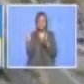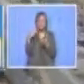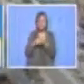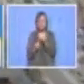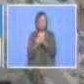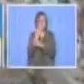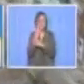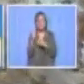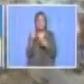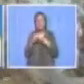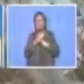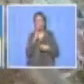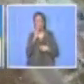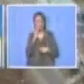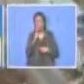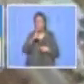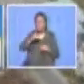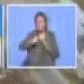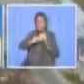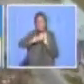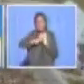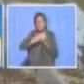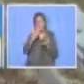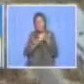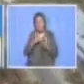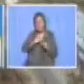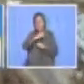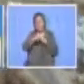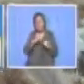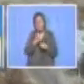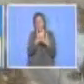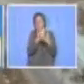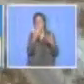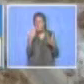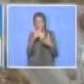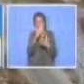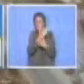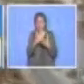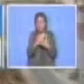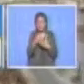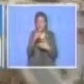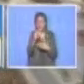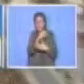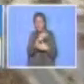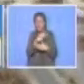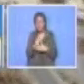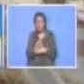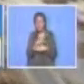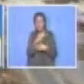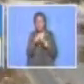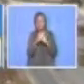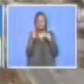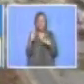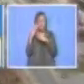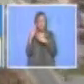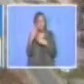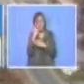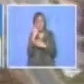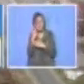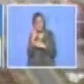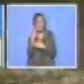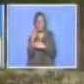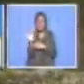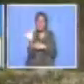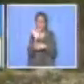started even up to this point, it could be years before parts of Abaco and Grand Bahama see even a semblance of a once